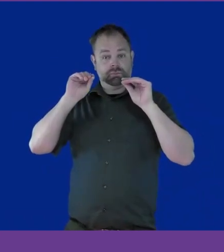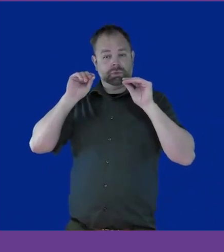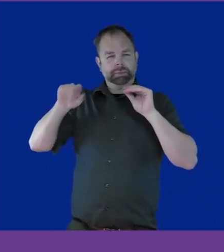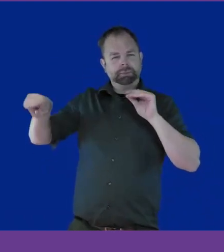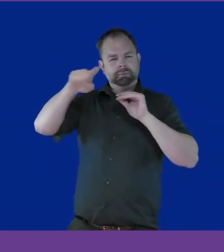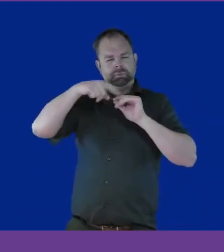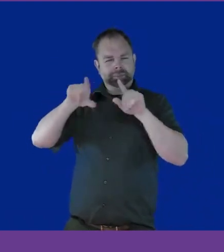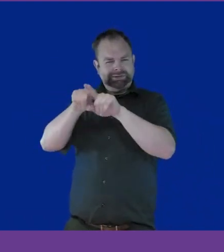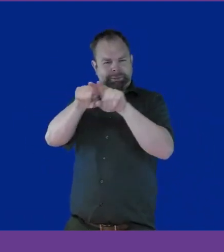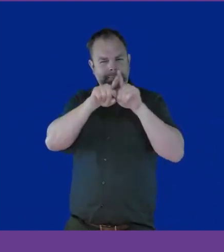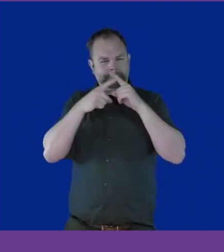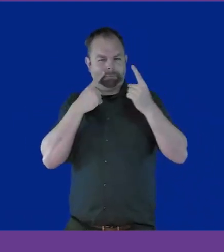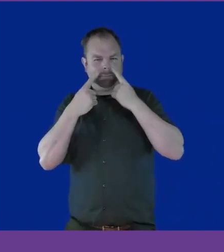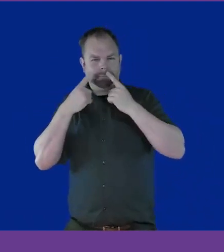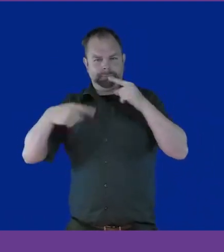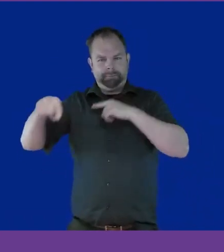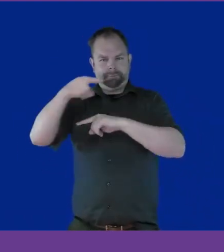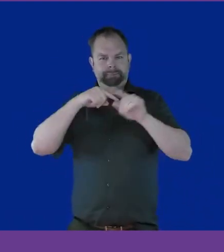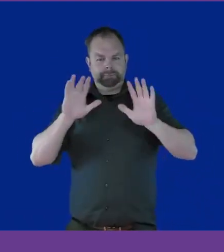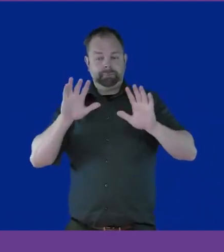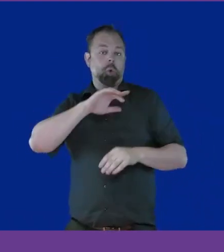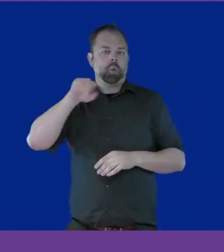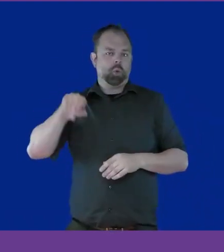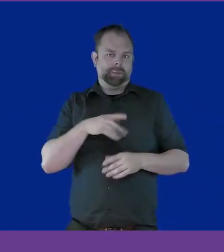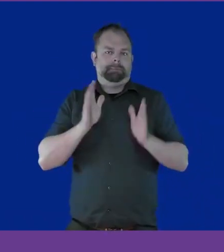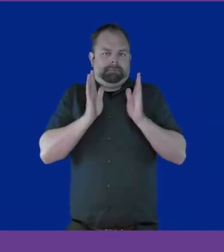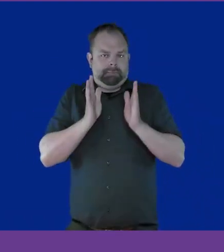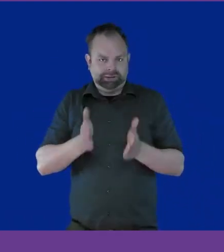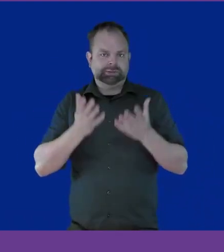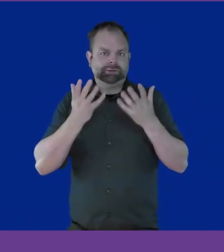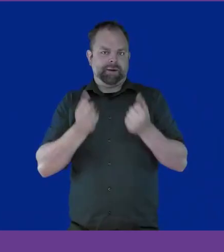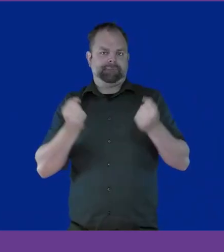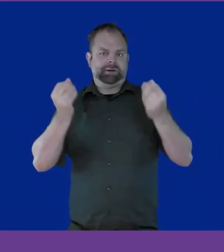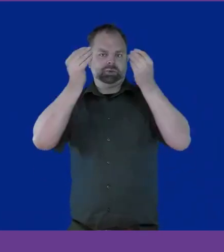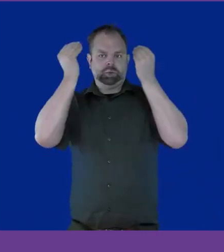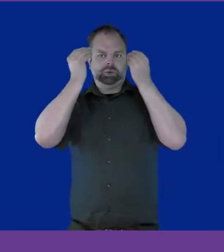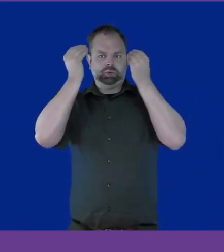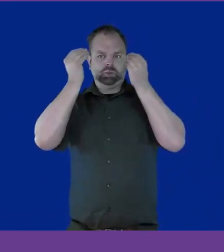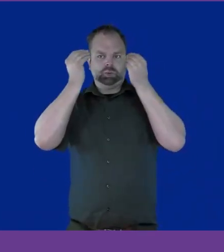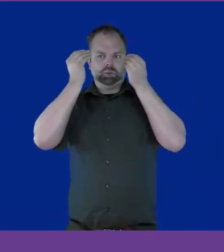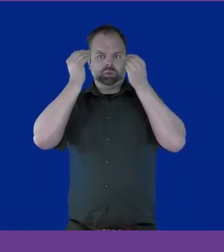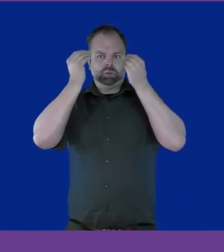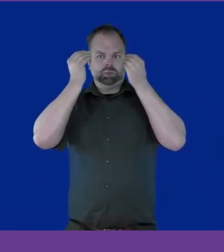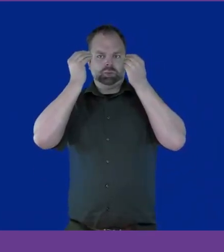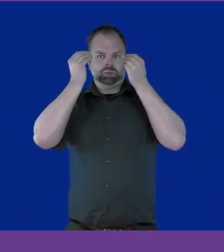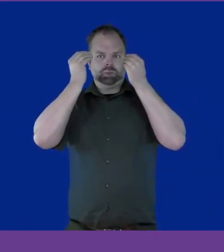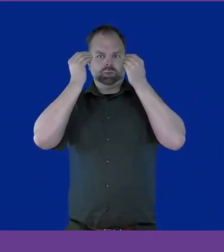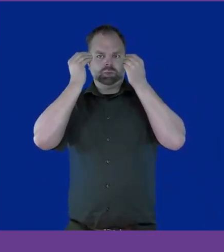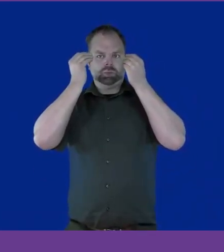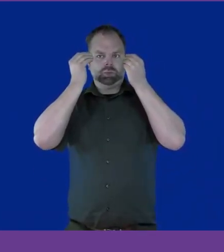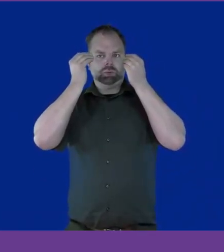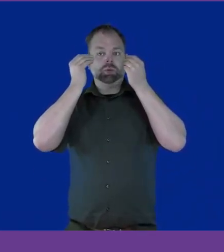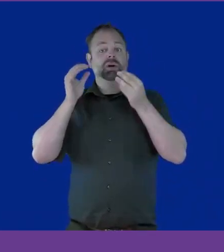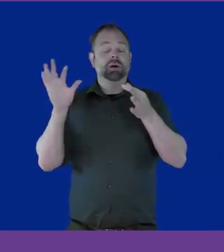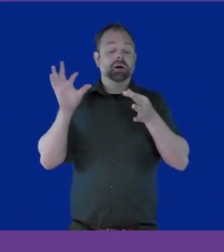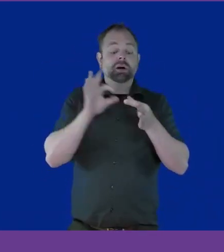of activities or approaches, we see we have the new approaches towards identification,